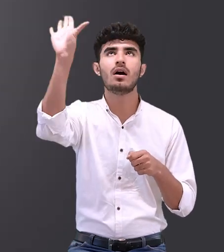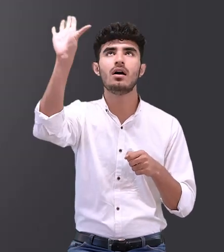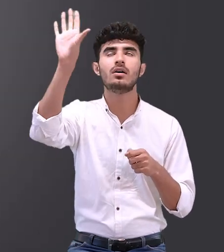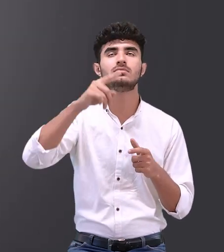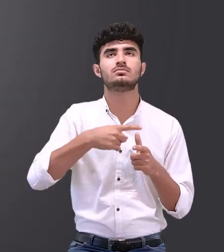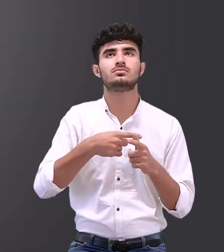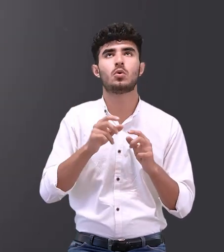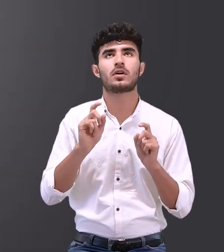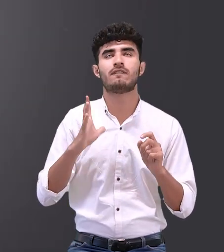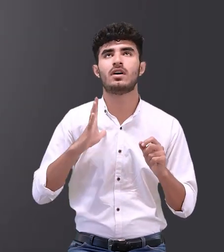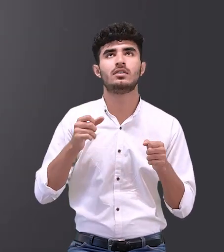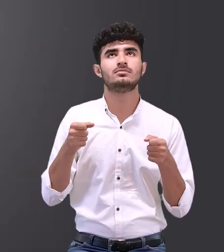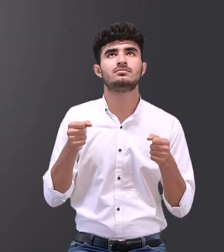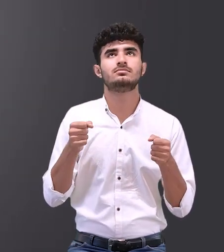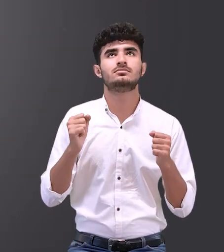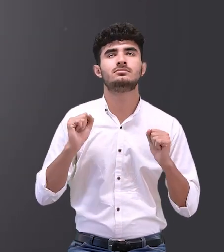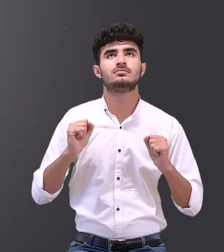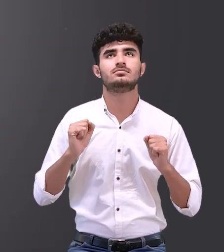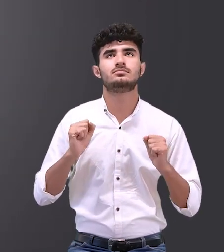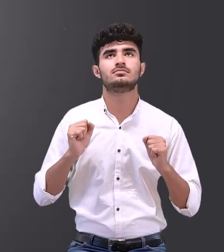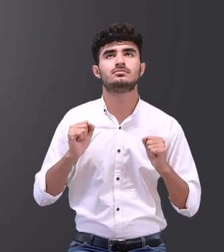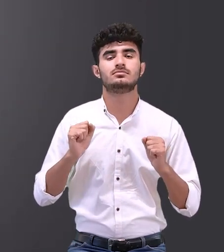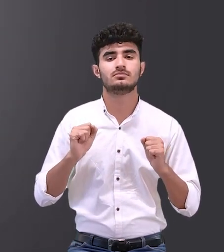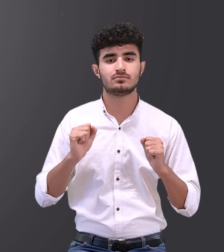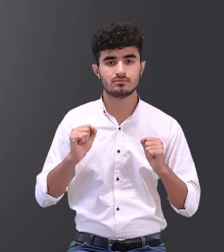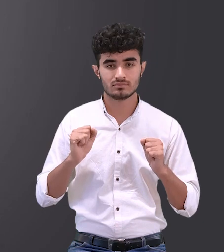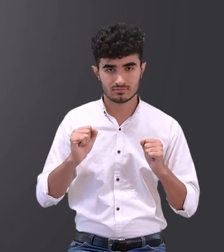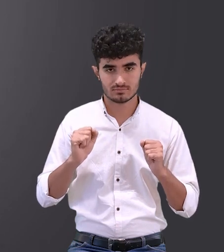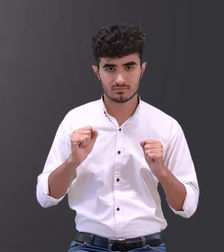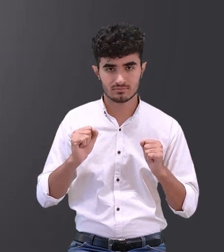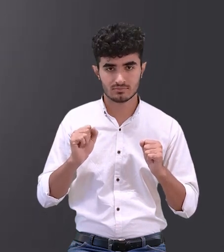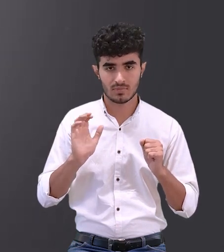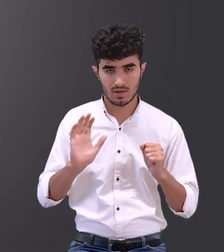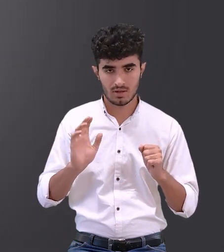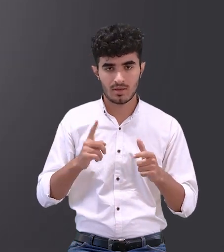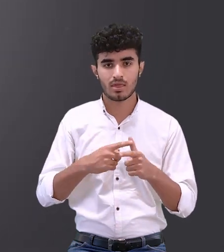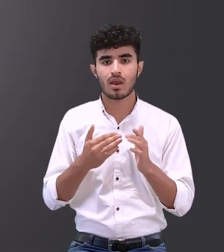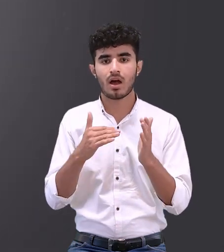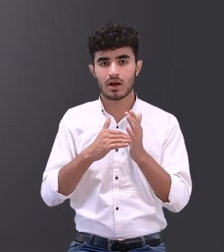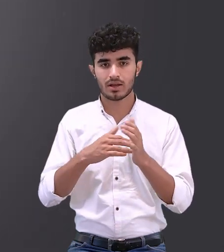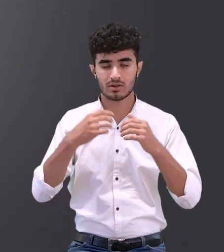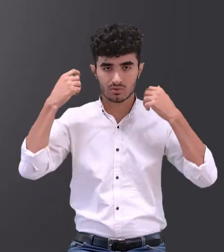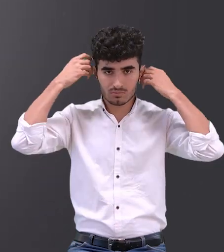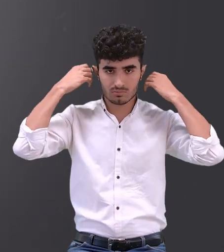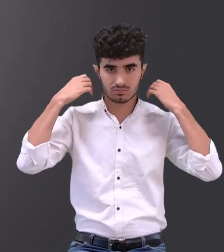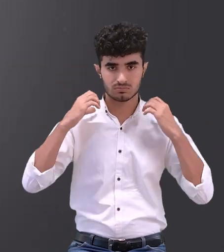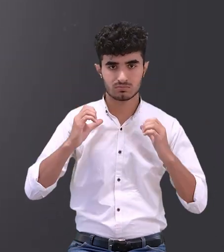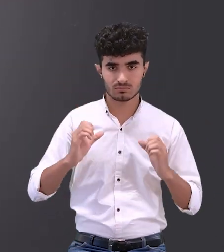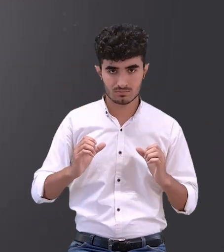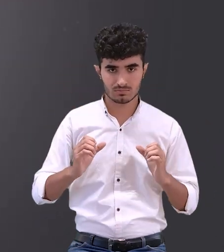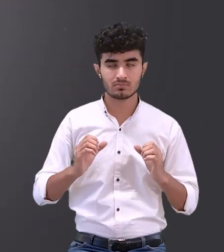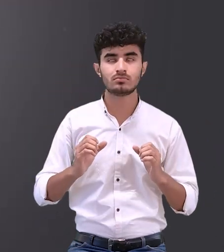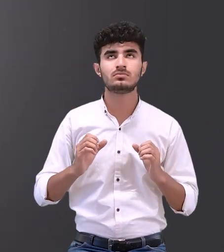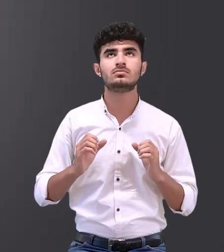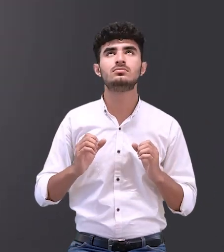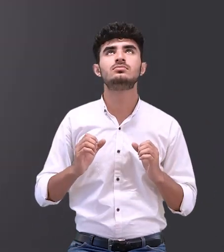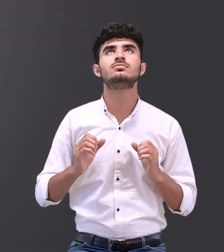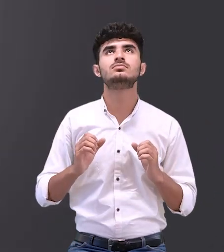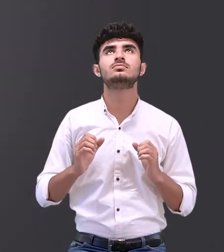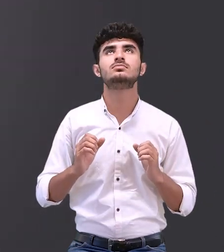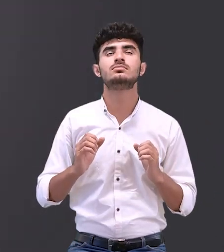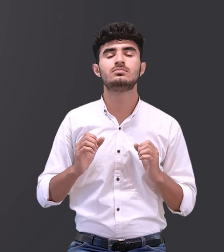bring the head down, and then repeat this 20 times. And then repeat the entire thing 3 or 4 times during the day.